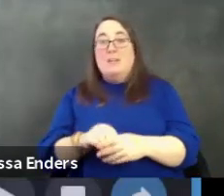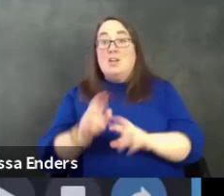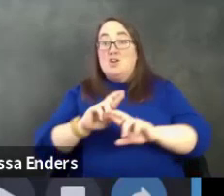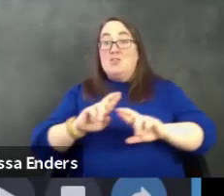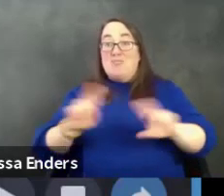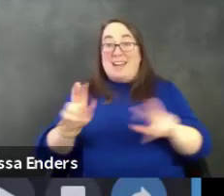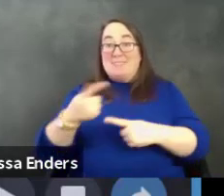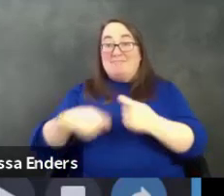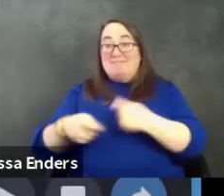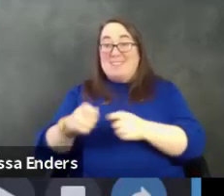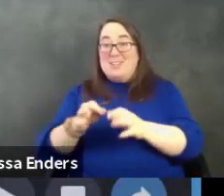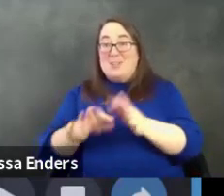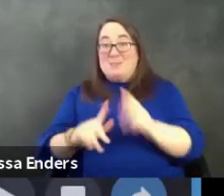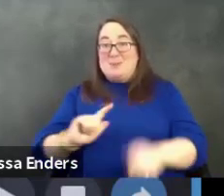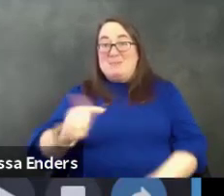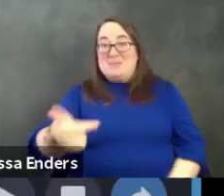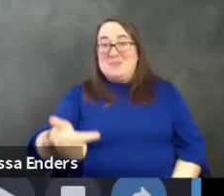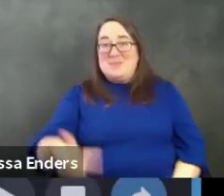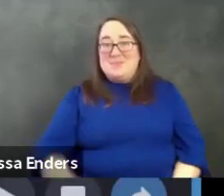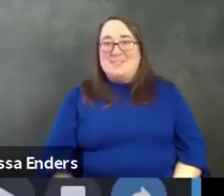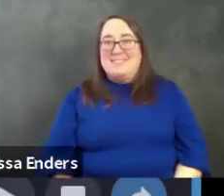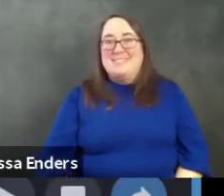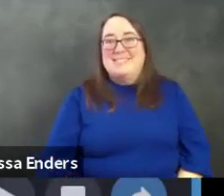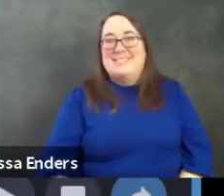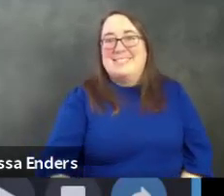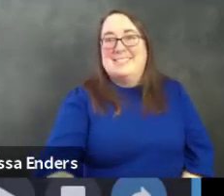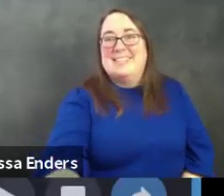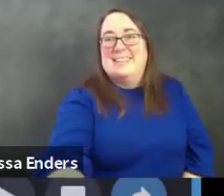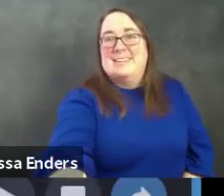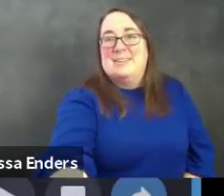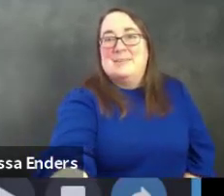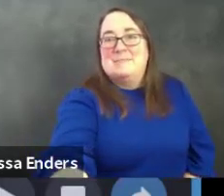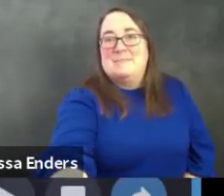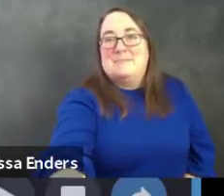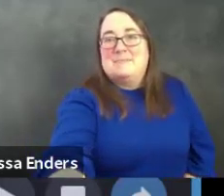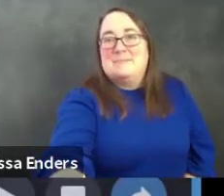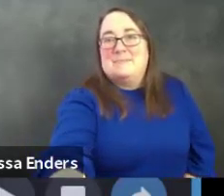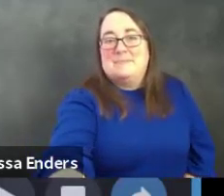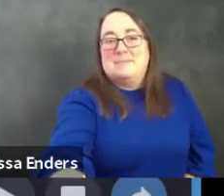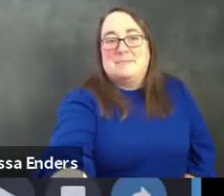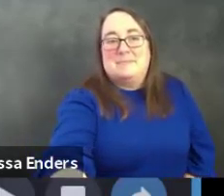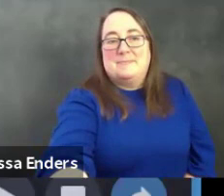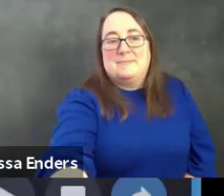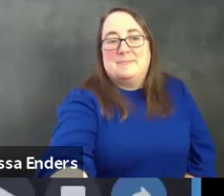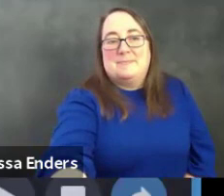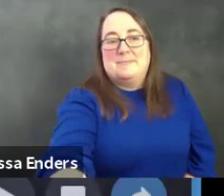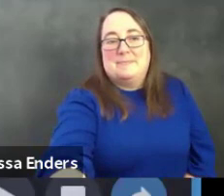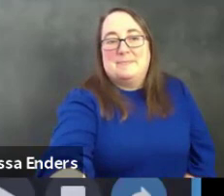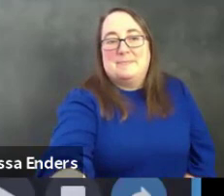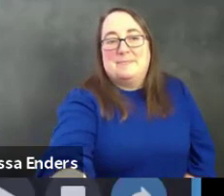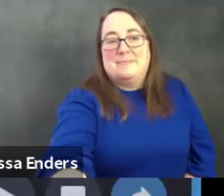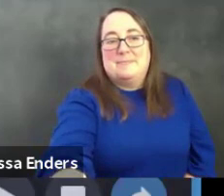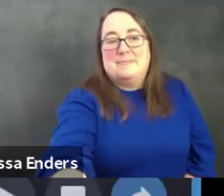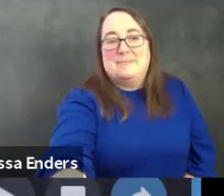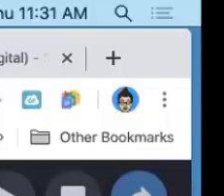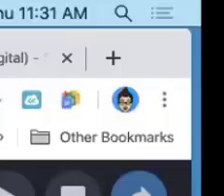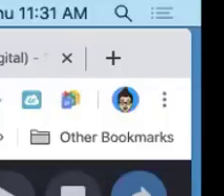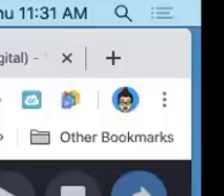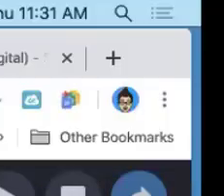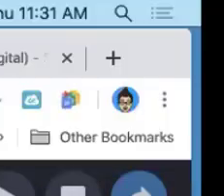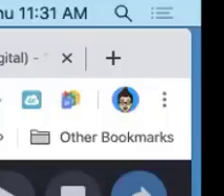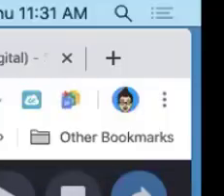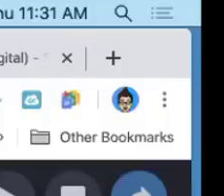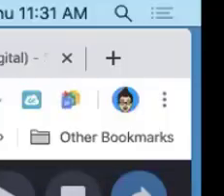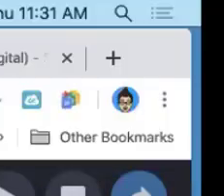I'm trying to look at the chat here a little bit. I see it's flying by so fast, see if I see any questions. So easily I can create this. Now what's really cool is if you